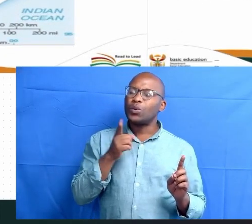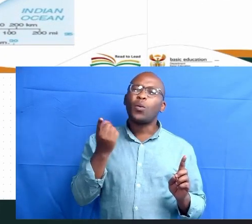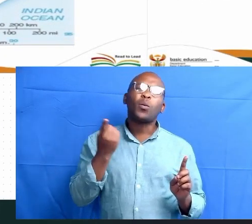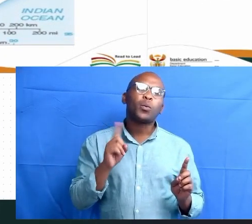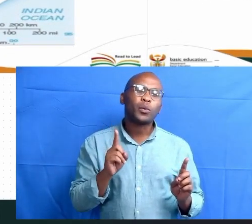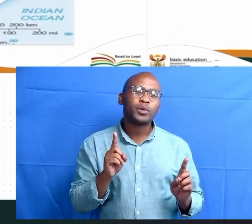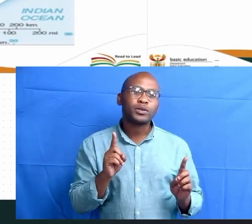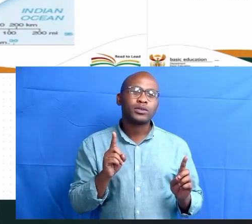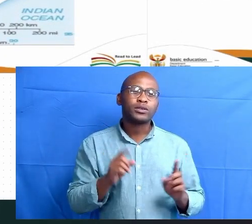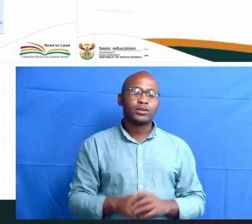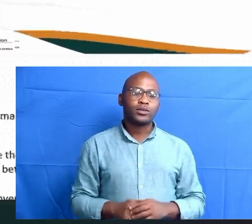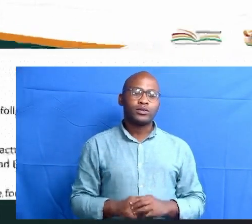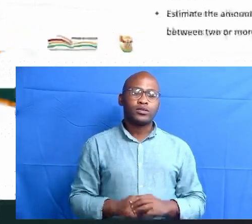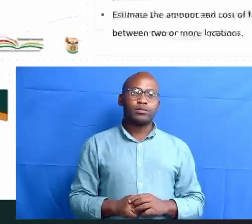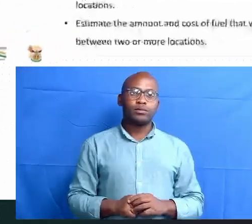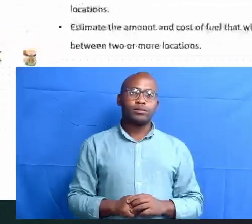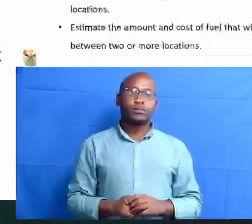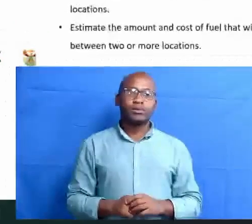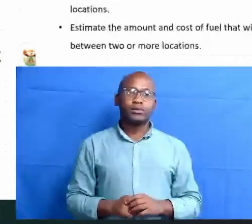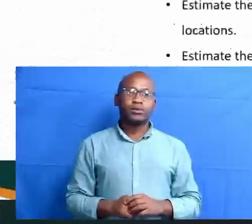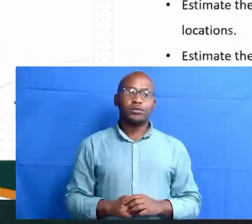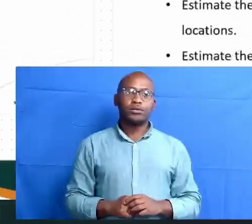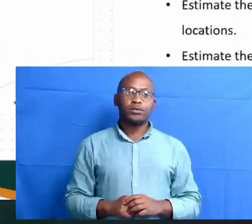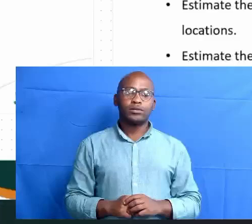which also